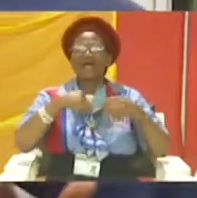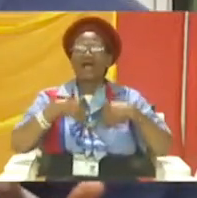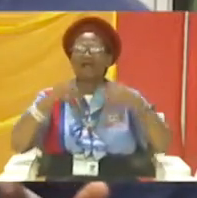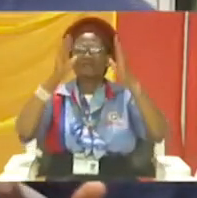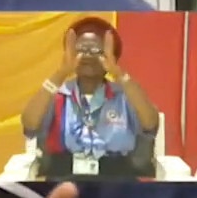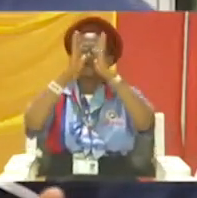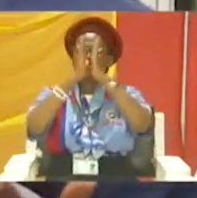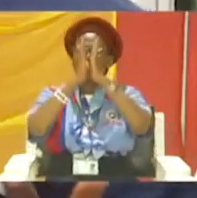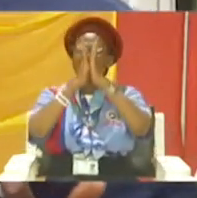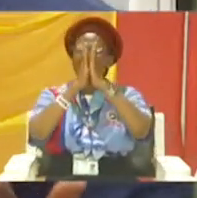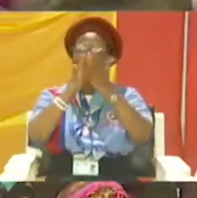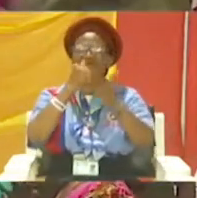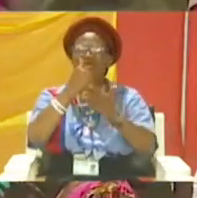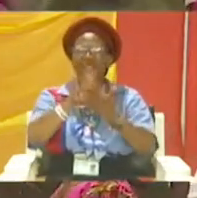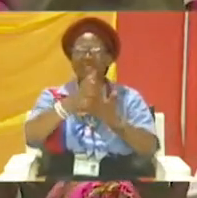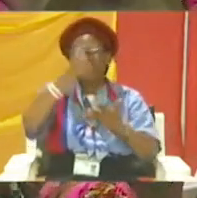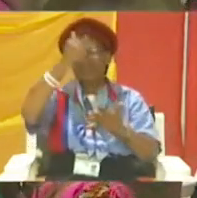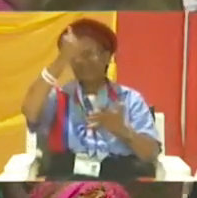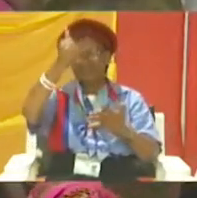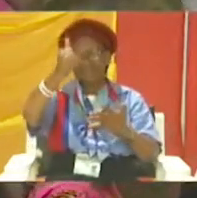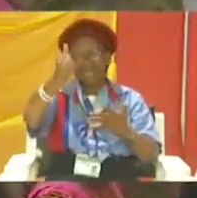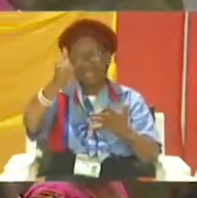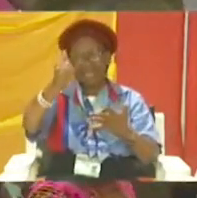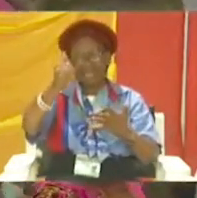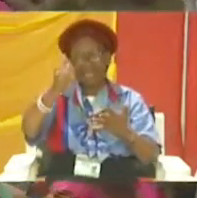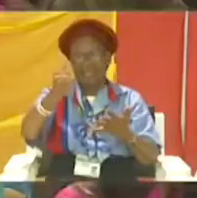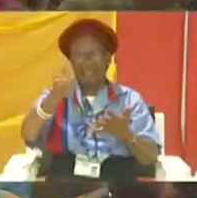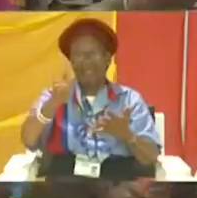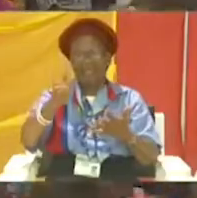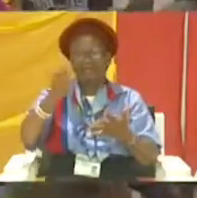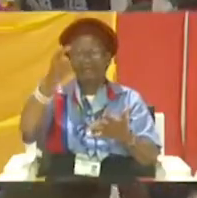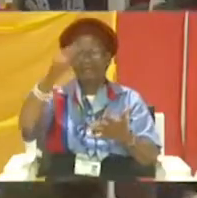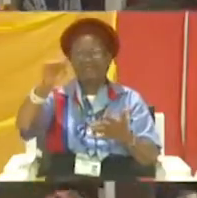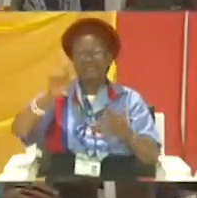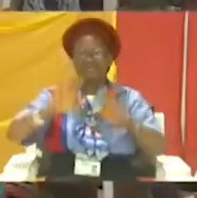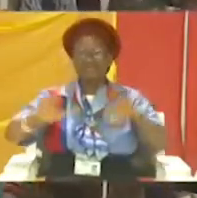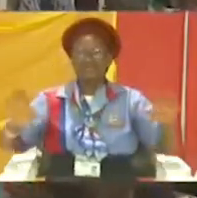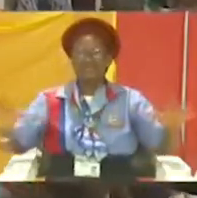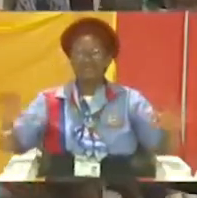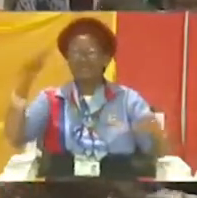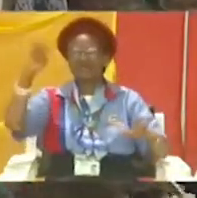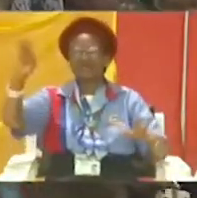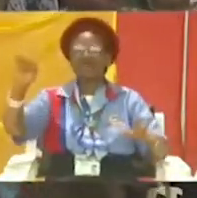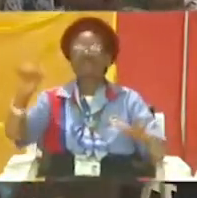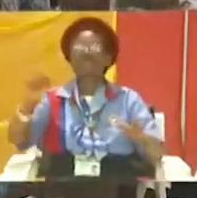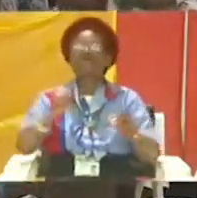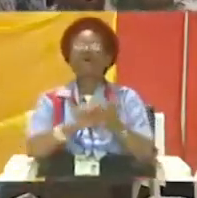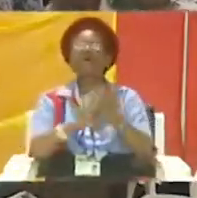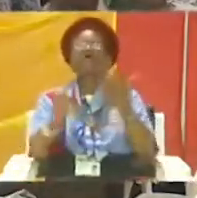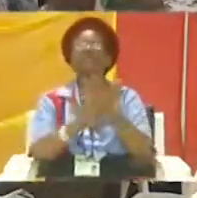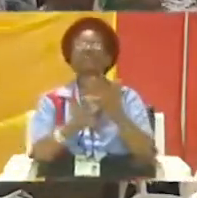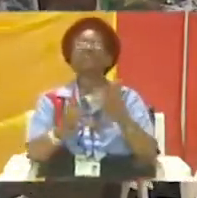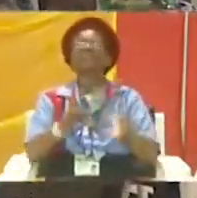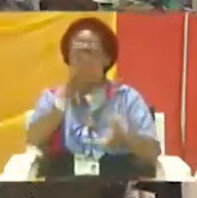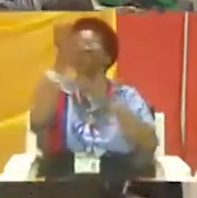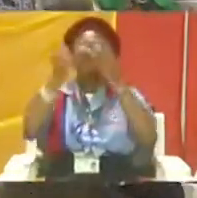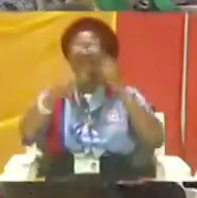prayed. Amen. Amen. So children of God, shout another hallelujah.